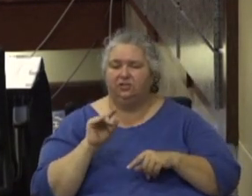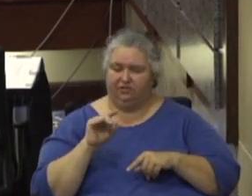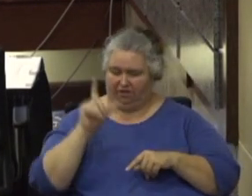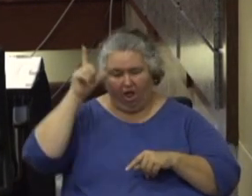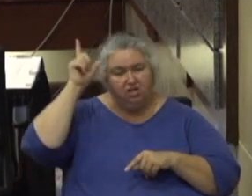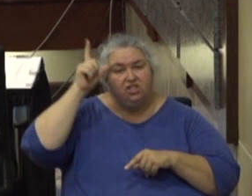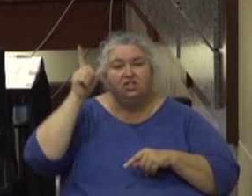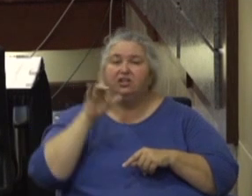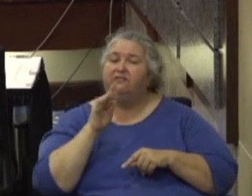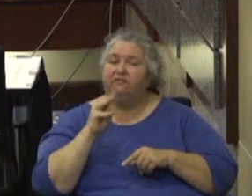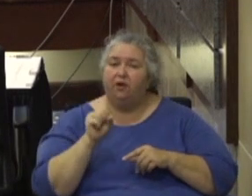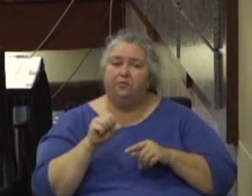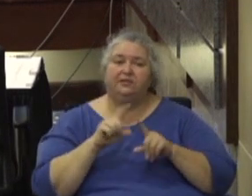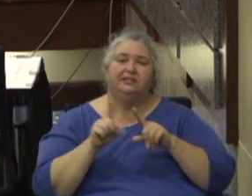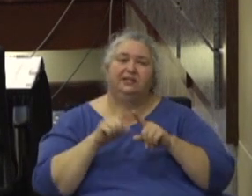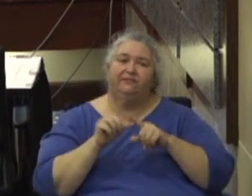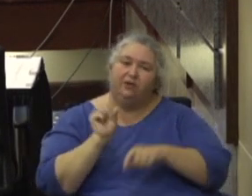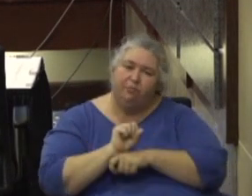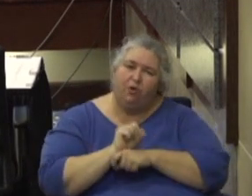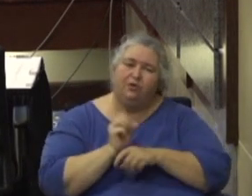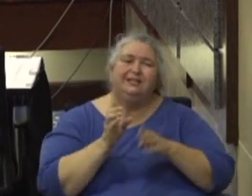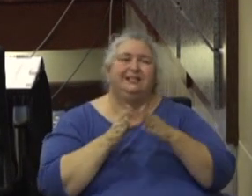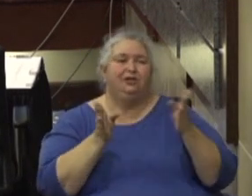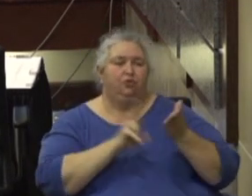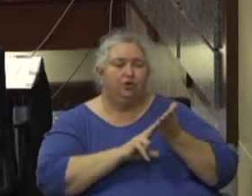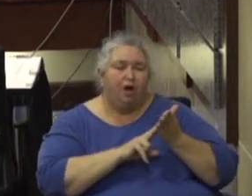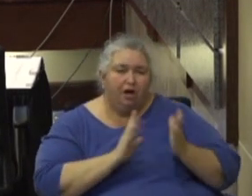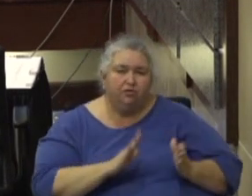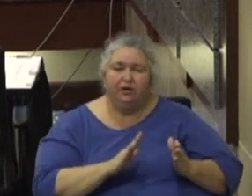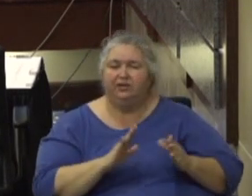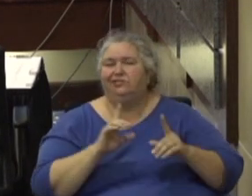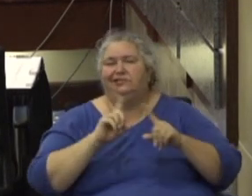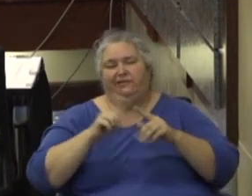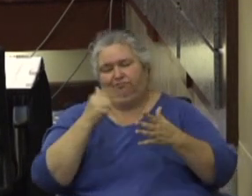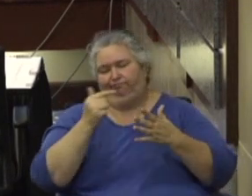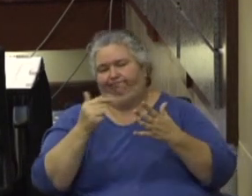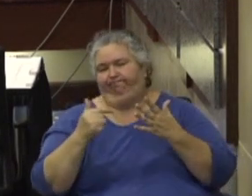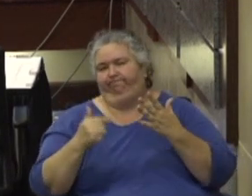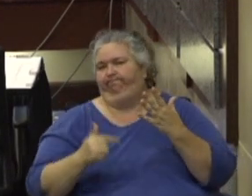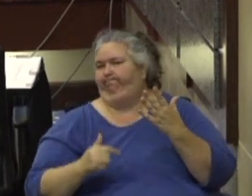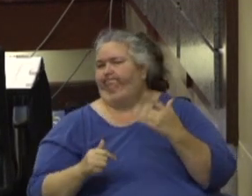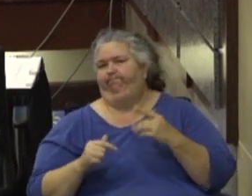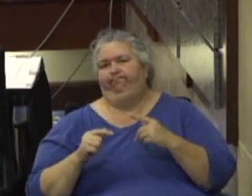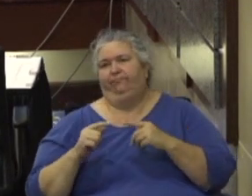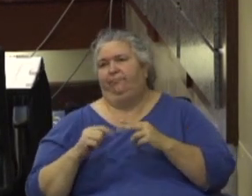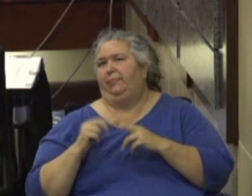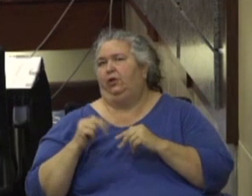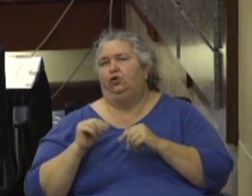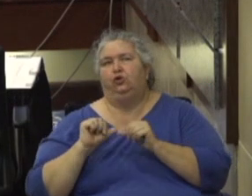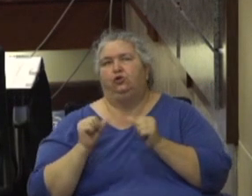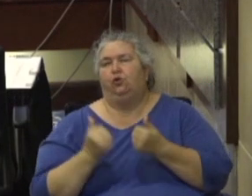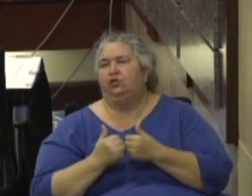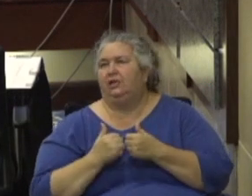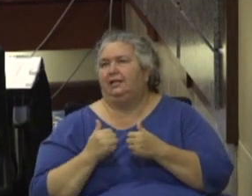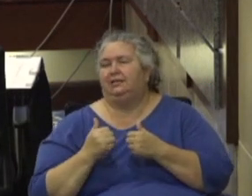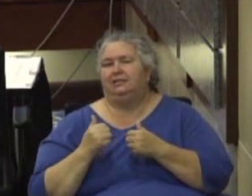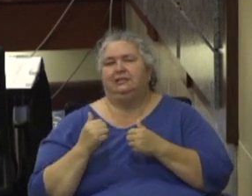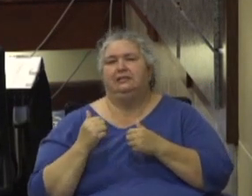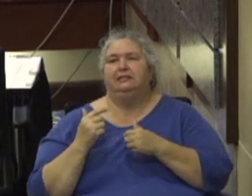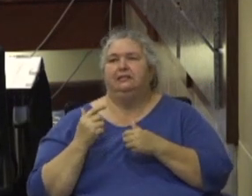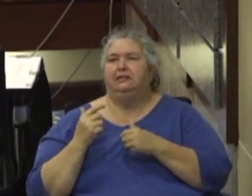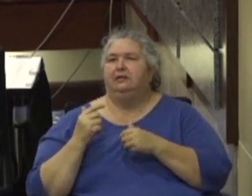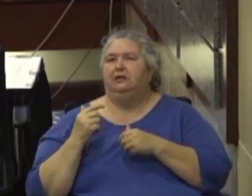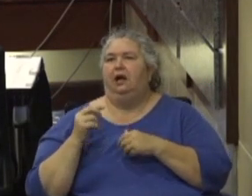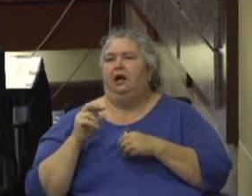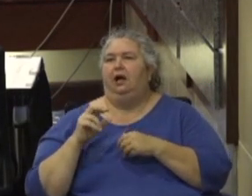marketplace, the Association of General Contractors, Auto Dealerships, the Architecture Builders Association, Hotel Association,